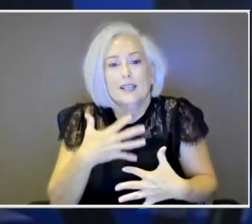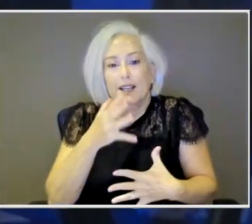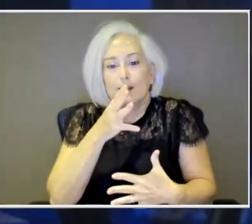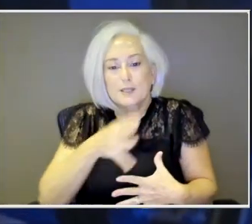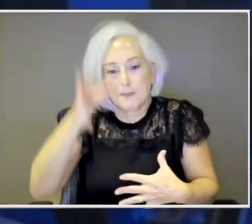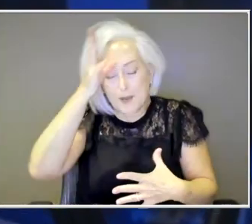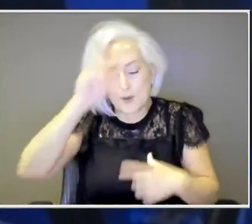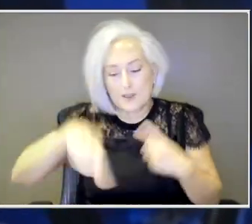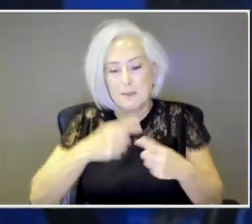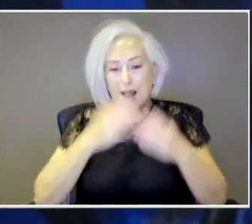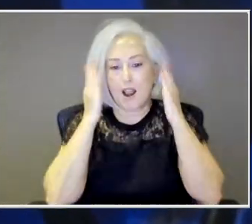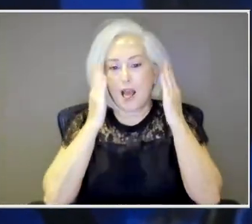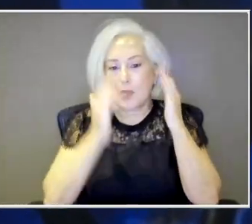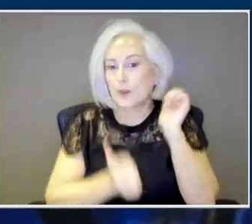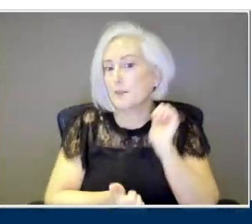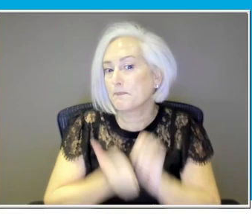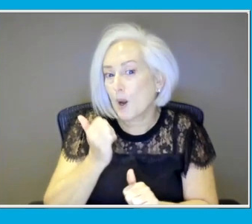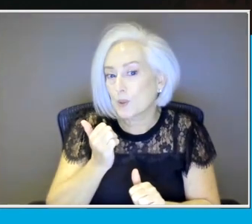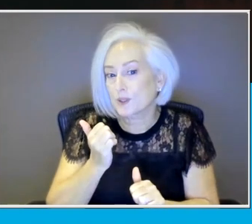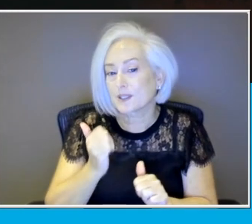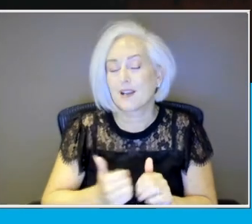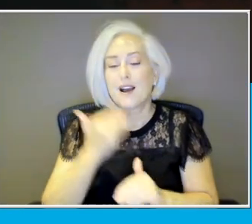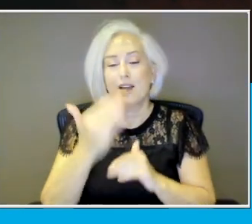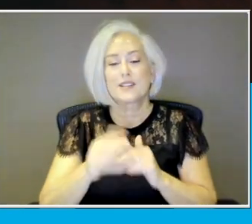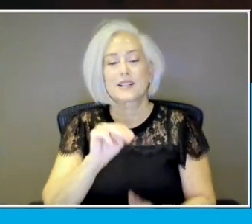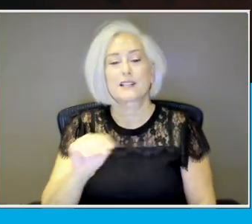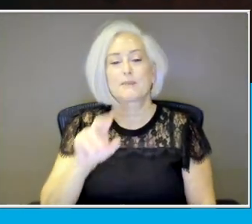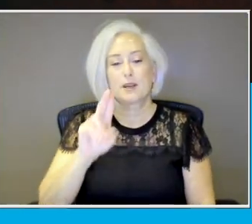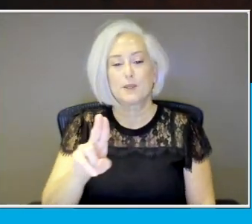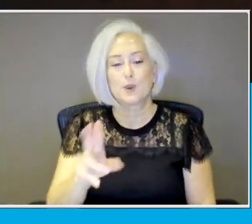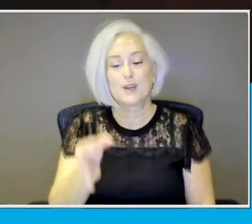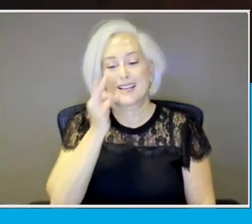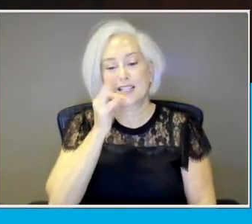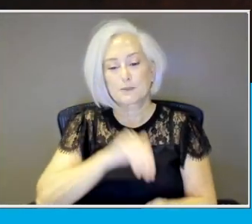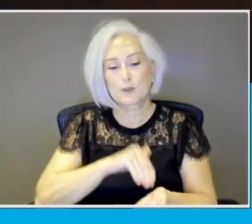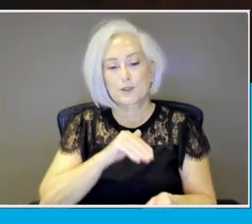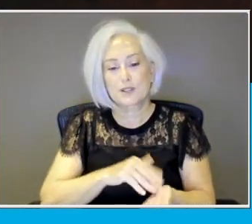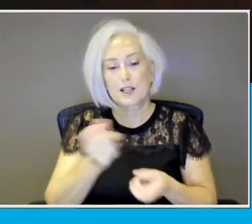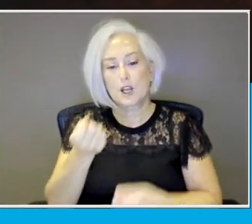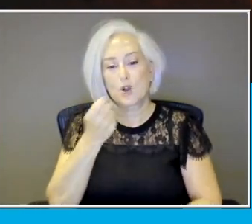Jessica Lovell. On the next Morning Medical Update, expert doctors replace